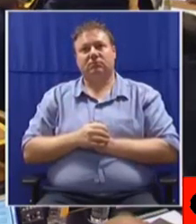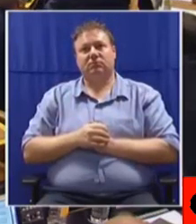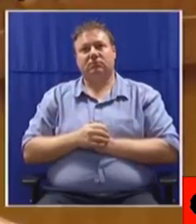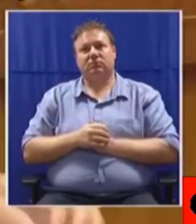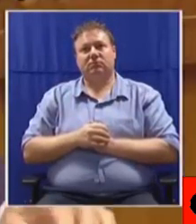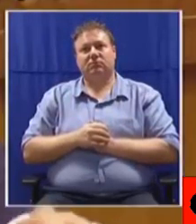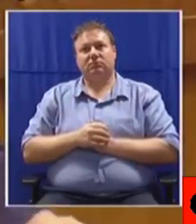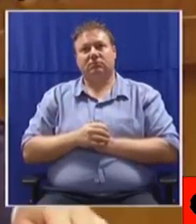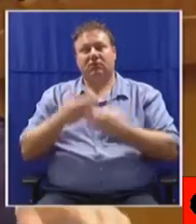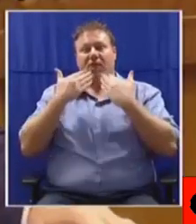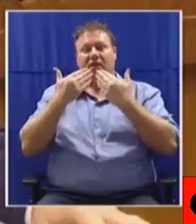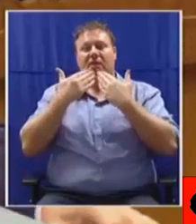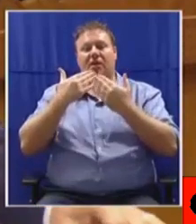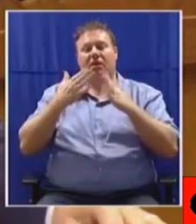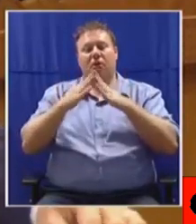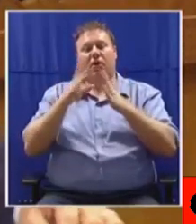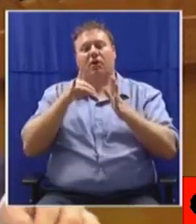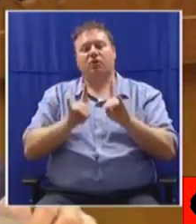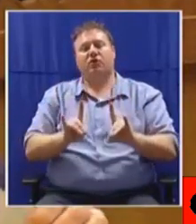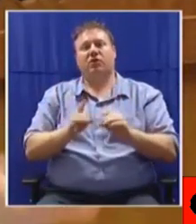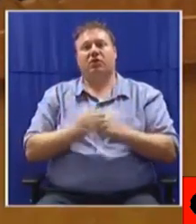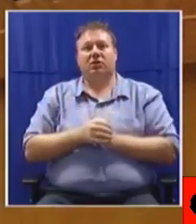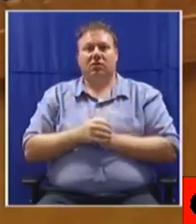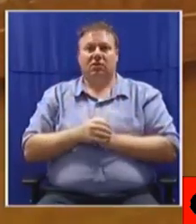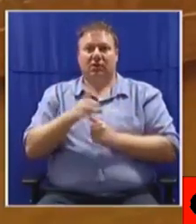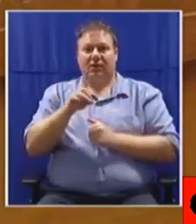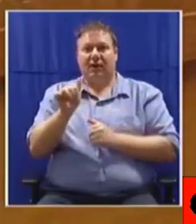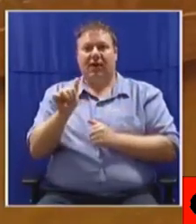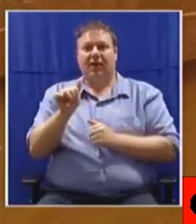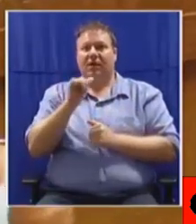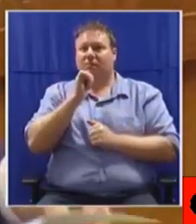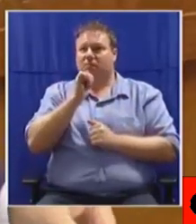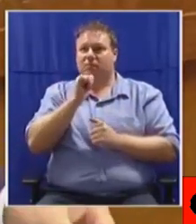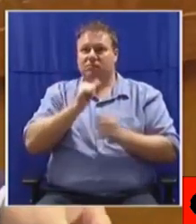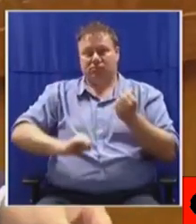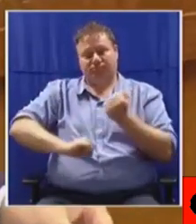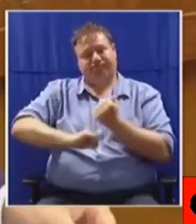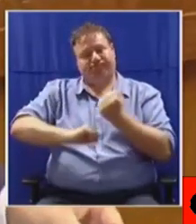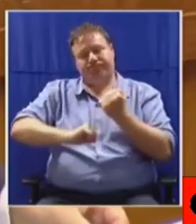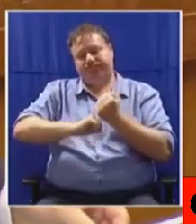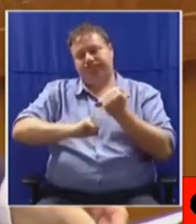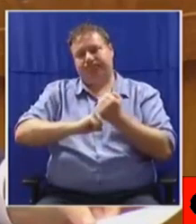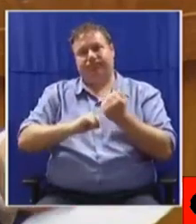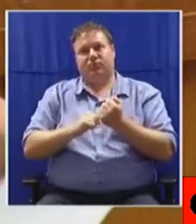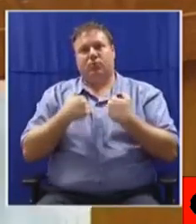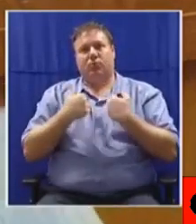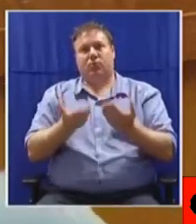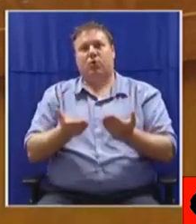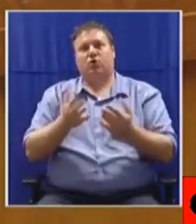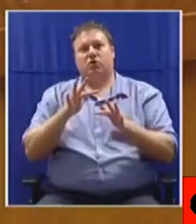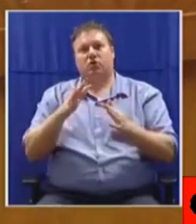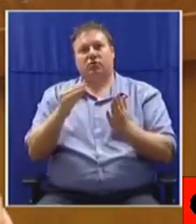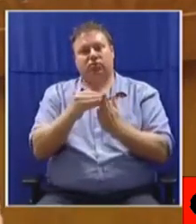Thank you very much, House Chairperson. House Chairperson, the Democratic Alliance will not be supporting the motion on the order paper as it appears